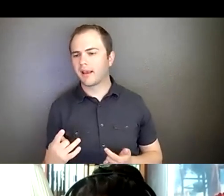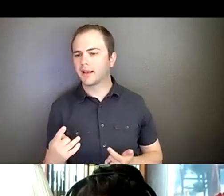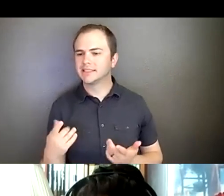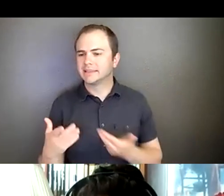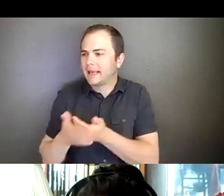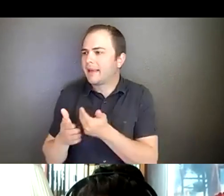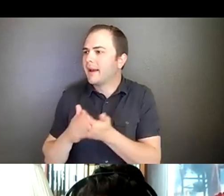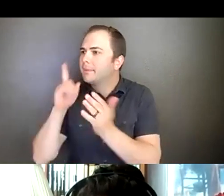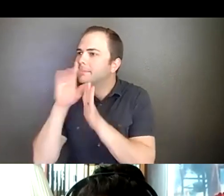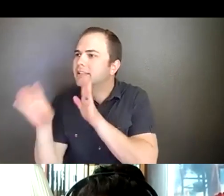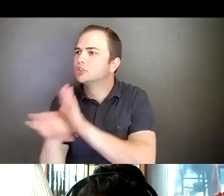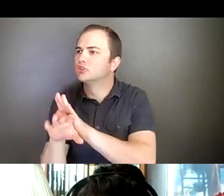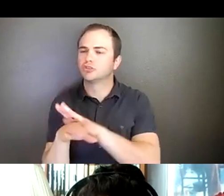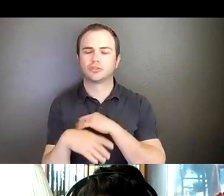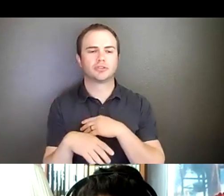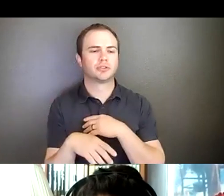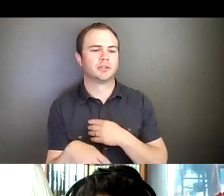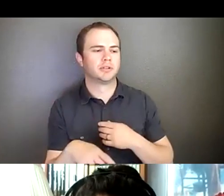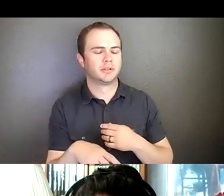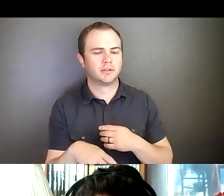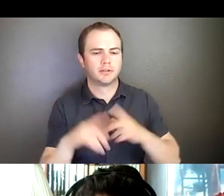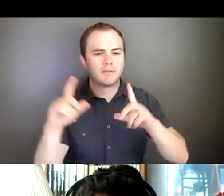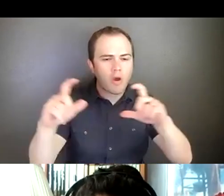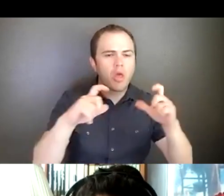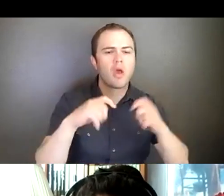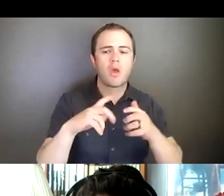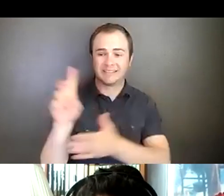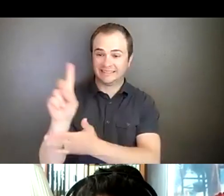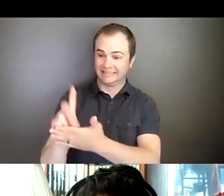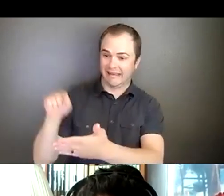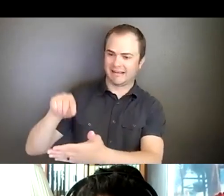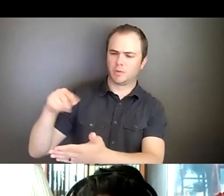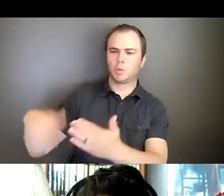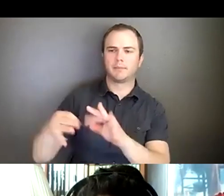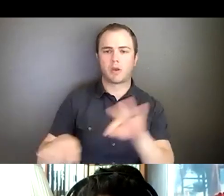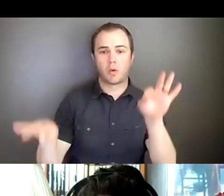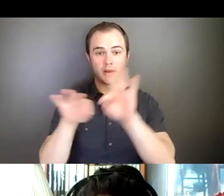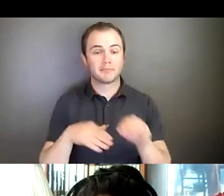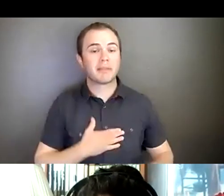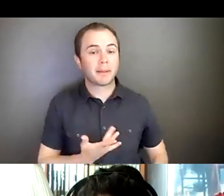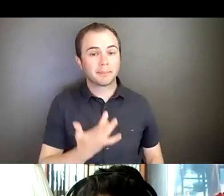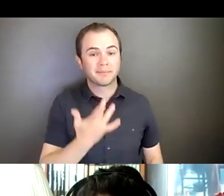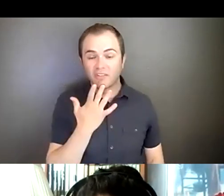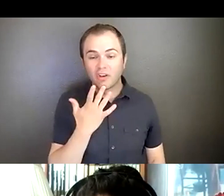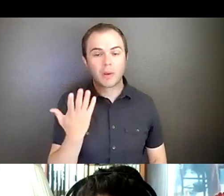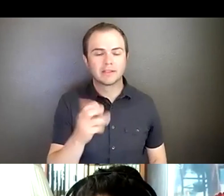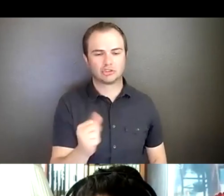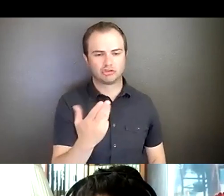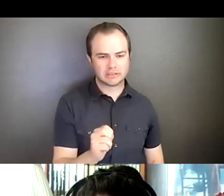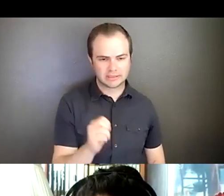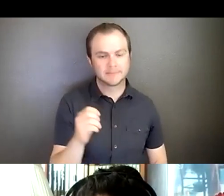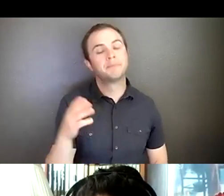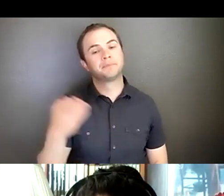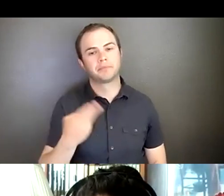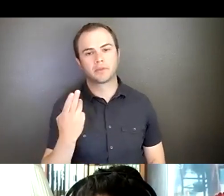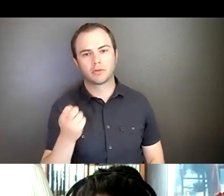love. Design is really important to me. I go by the pronouns she, her, and